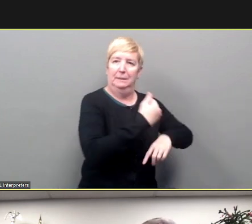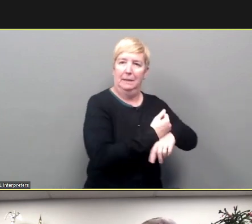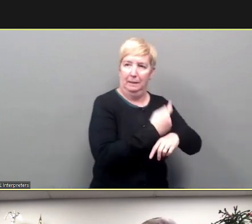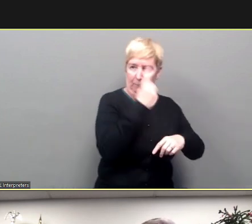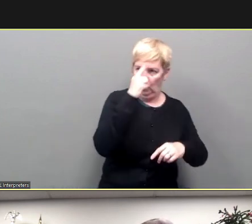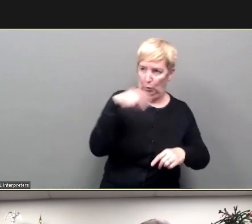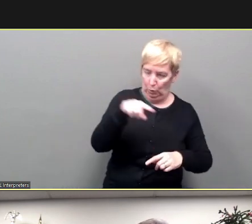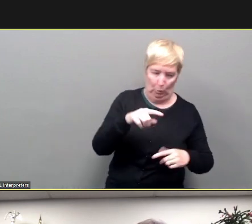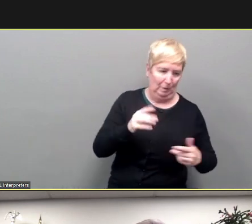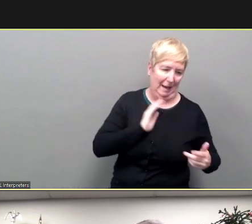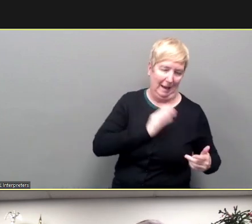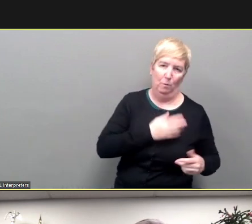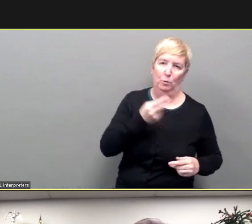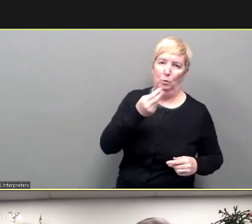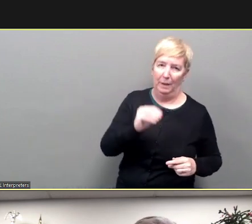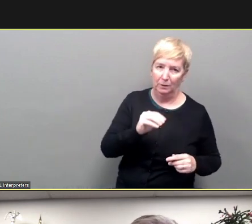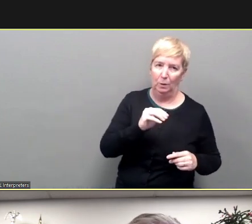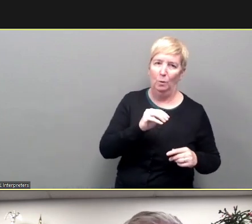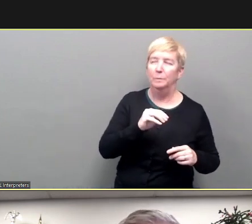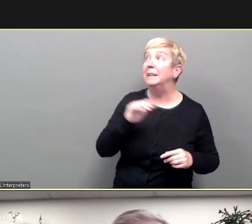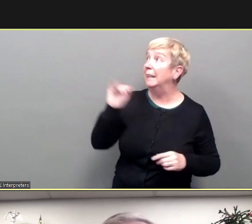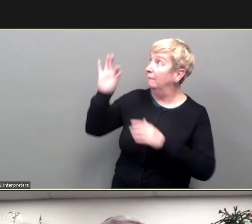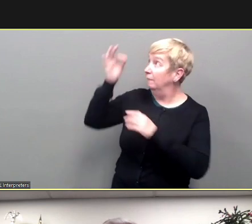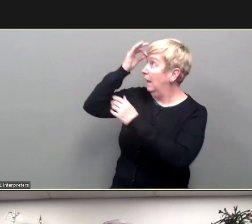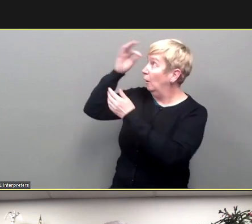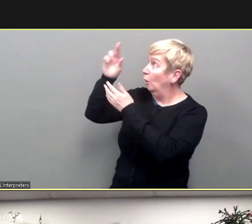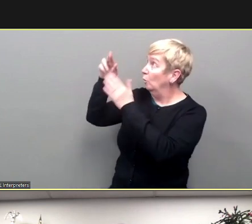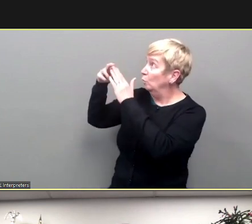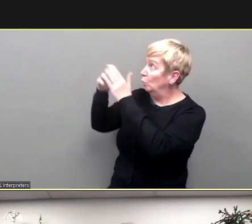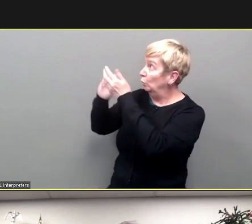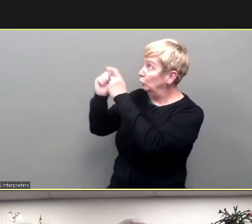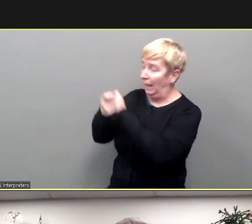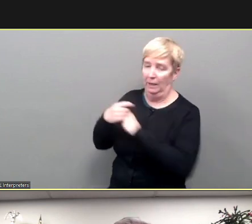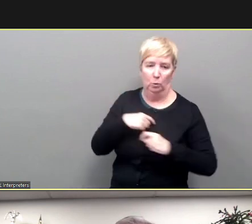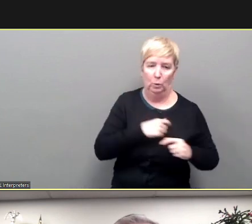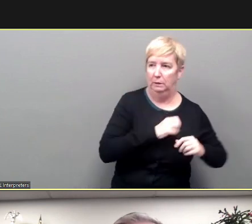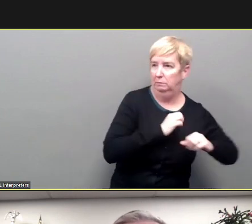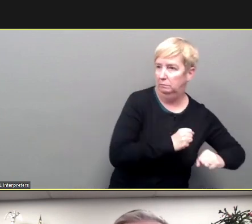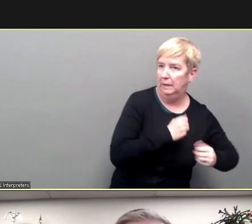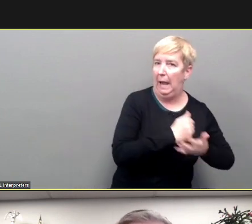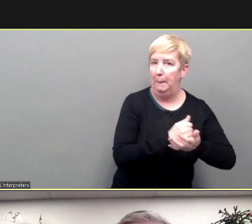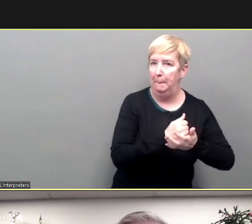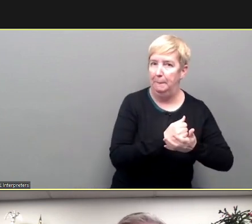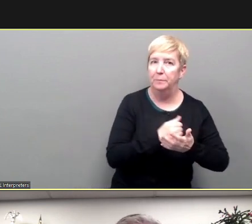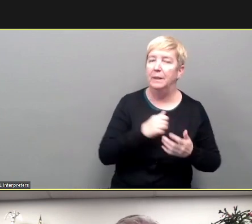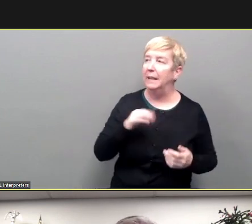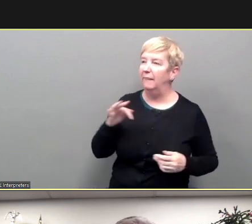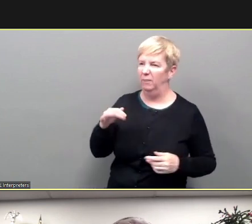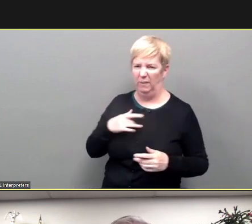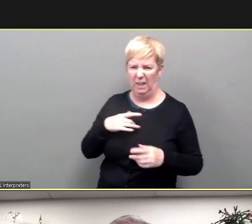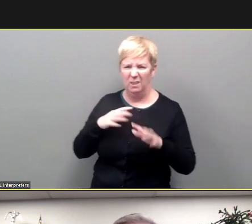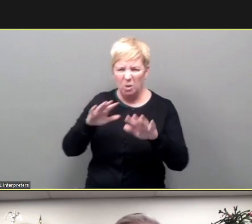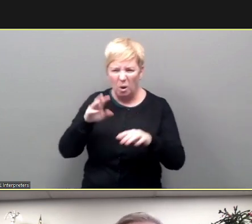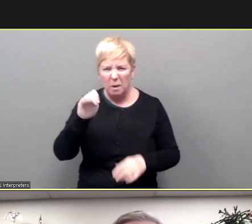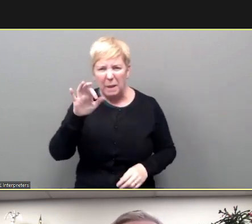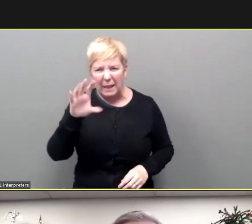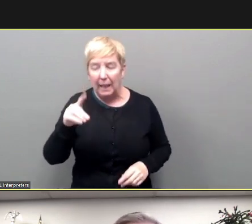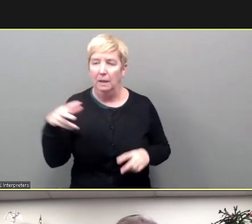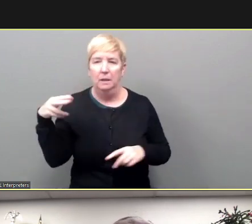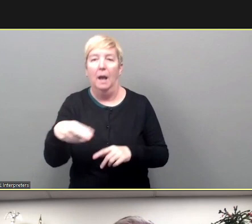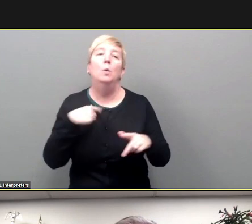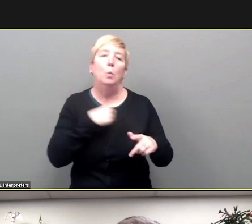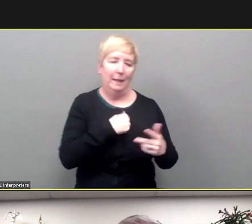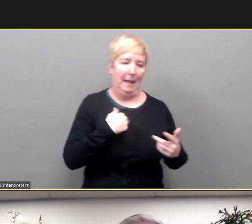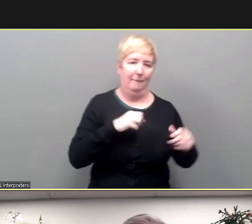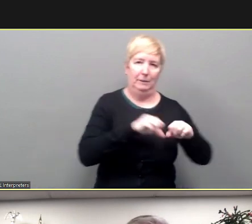the state. If the federal rules change and you find you no longer have Medicaid, we have a system set